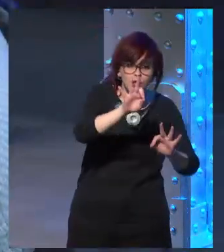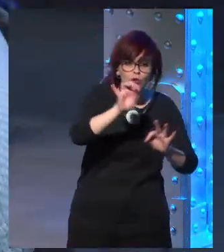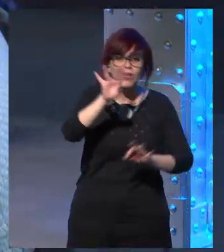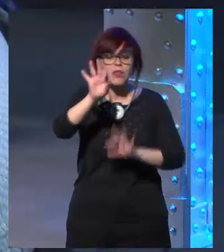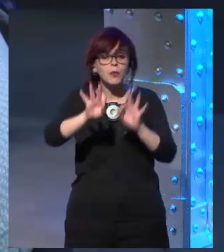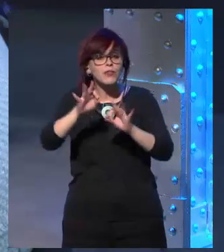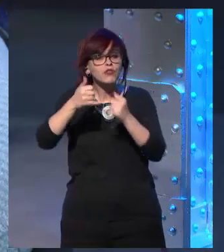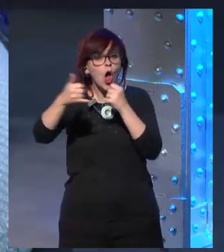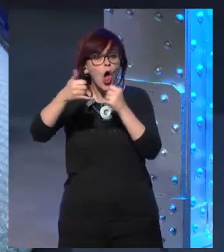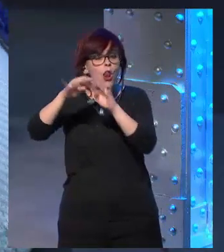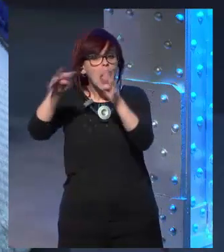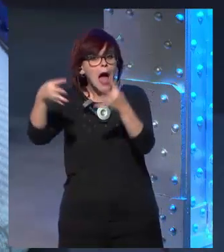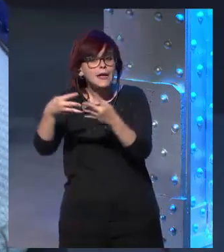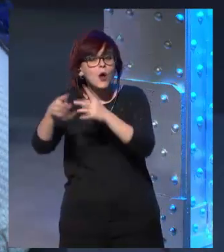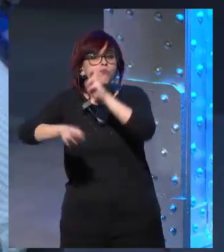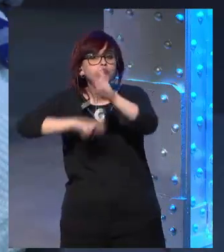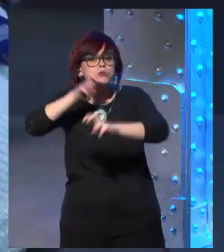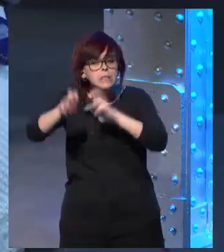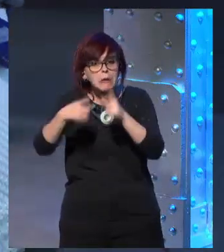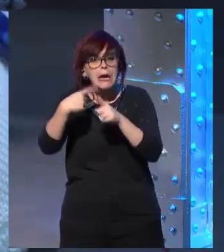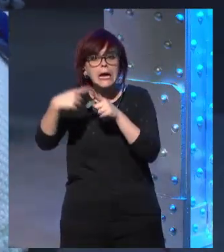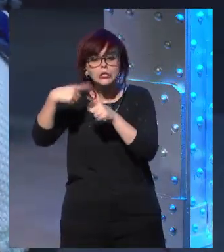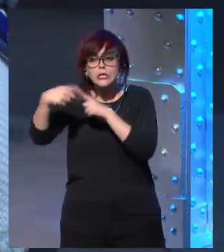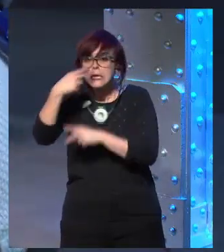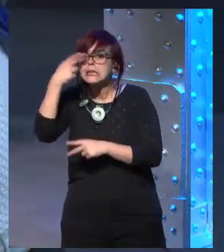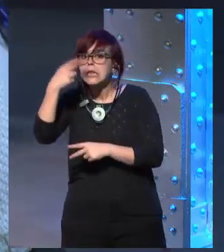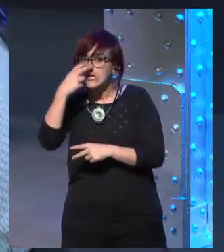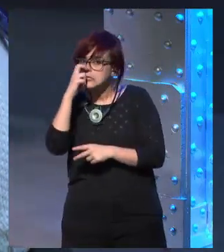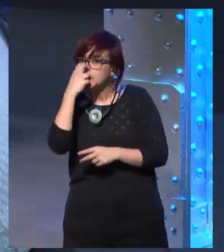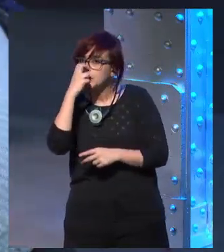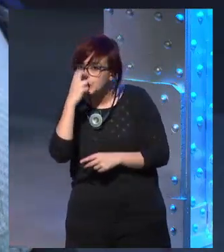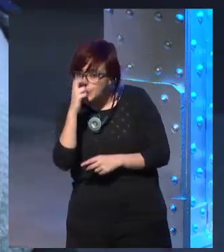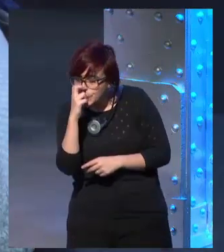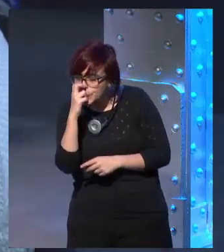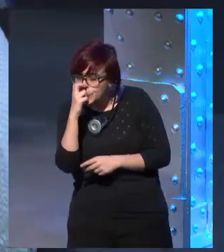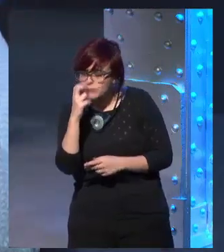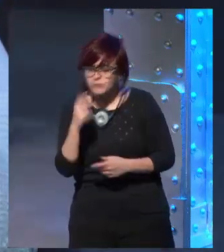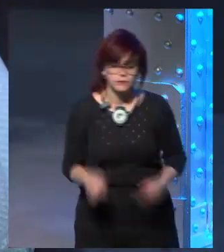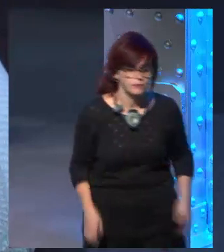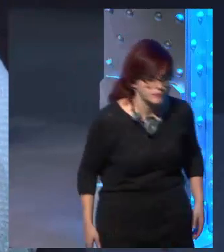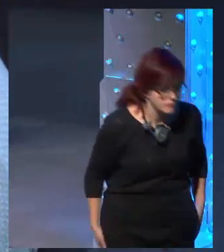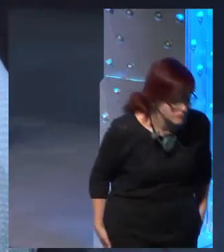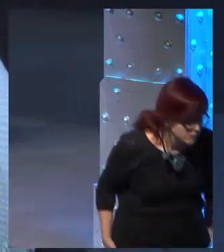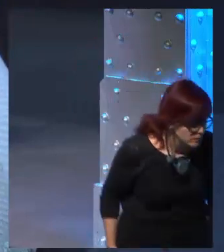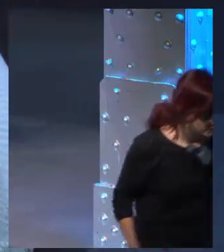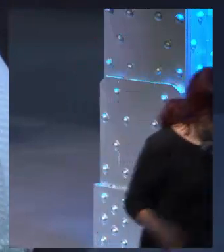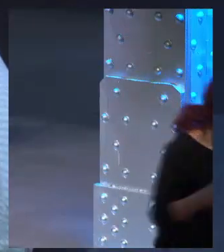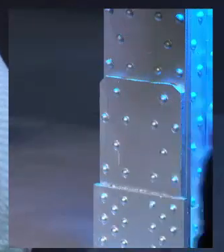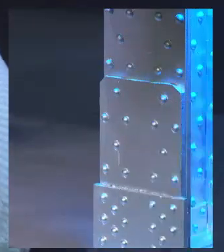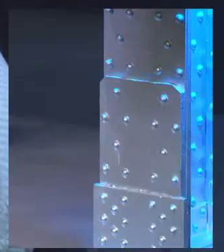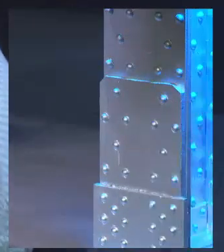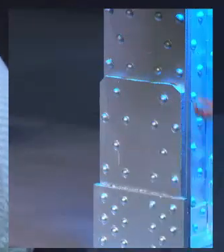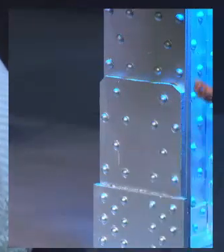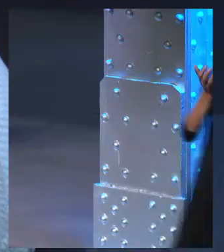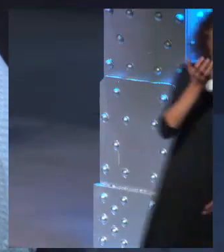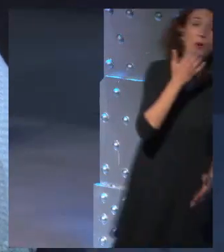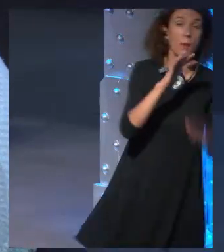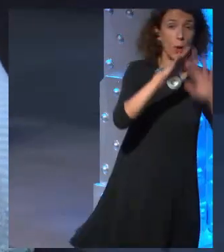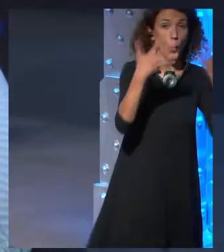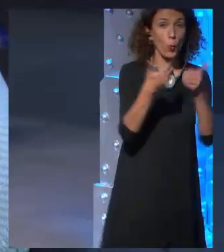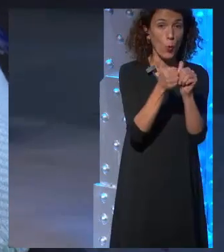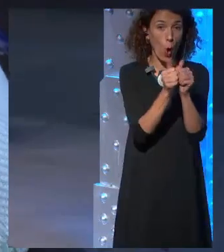interests. And there are these interest-driven groups online. You could be a gamer, and you have a whole community that you're going online, and they're helping you get better